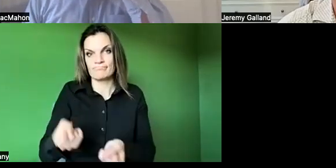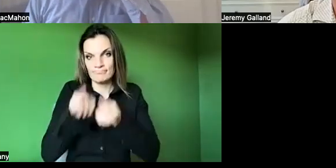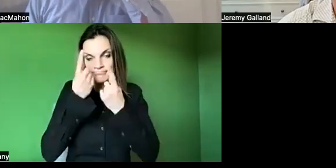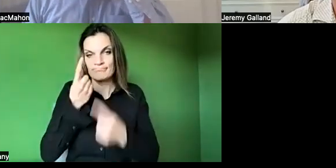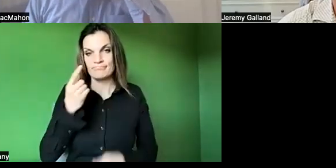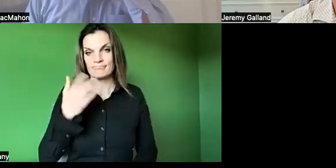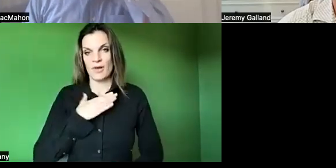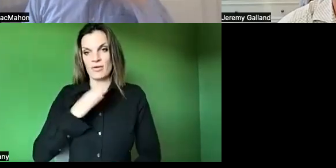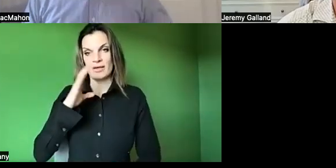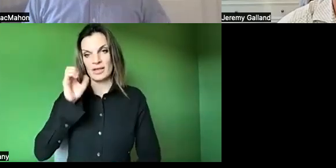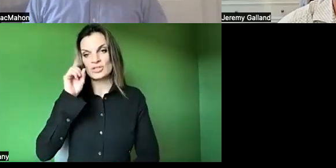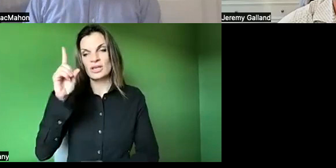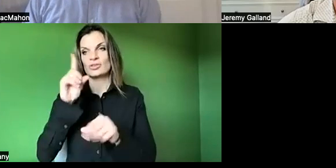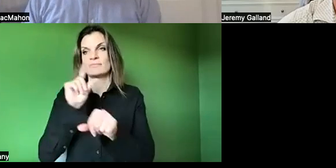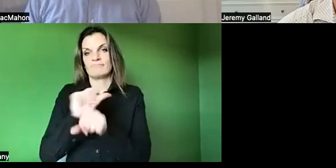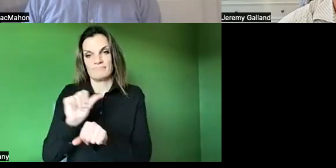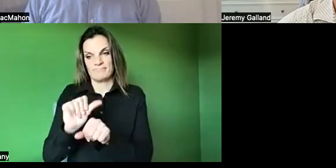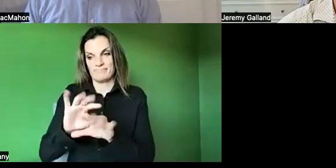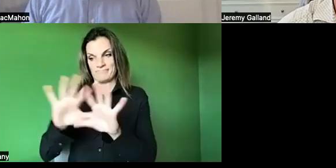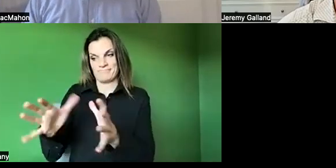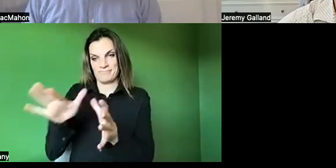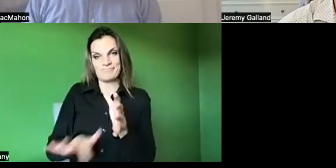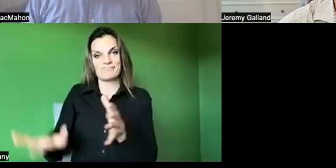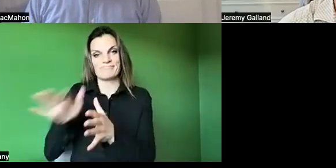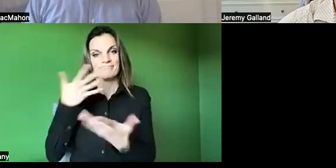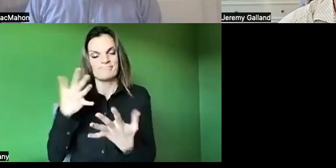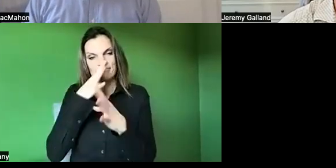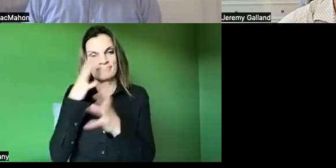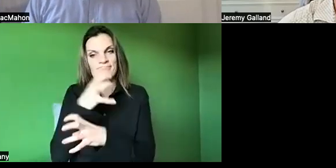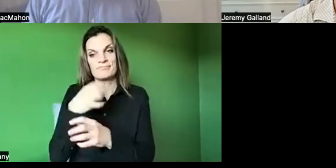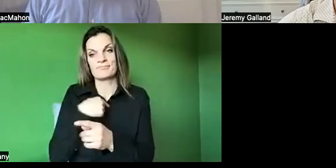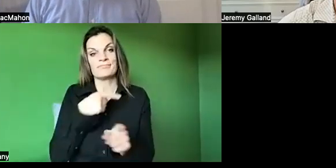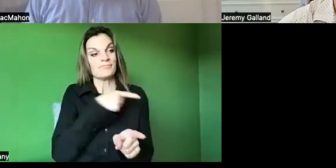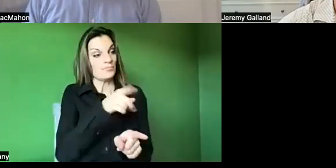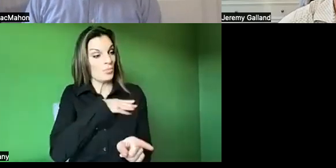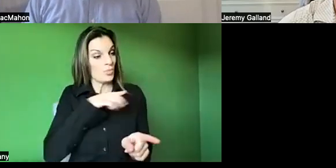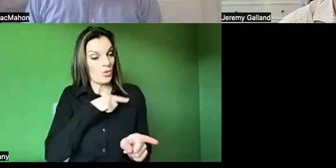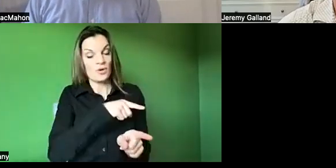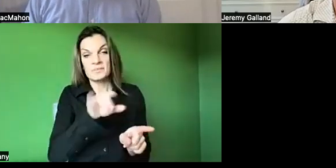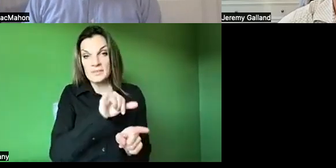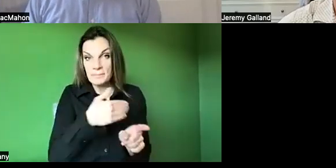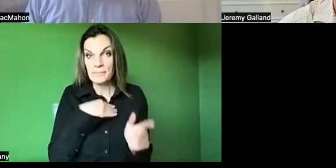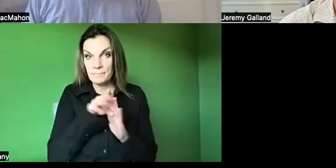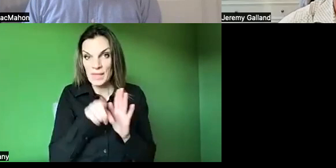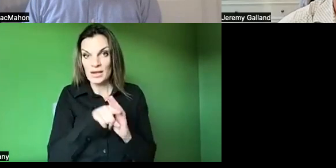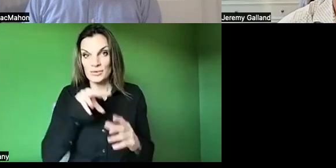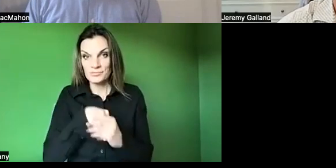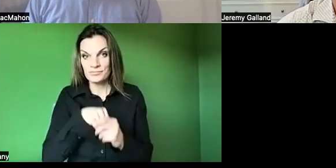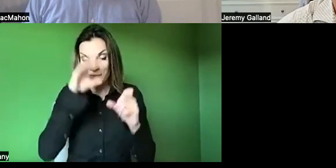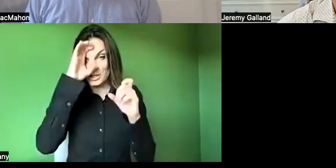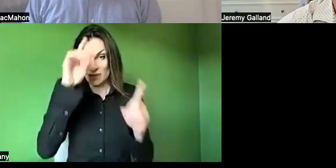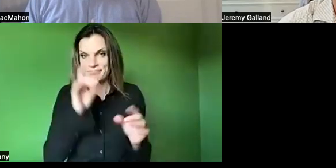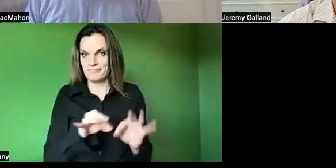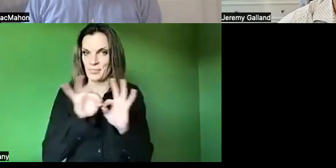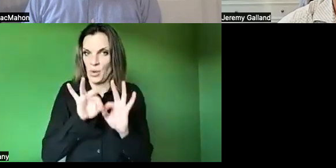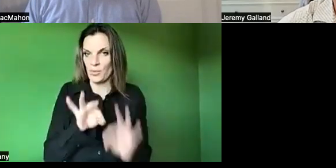our education industry is. I'm thrilled whenever other board members also have backgrounds in education.